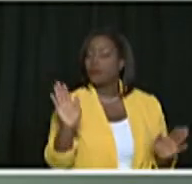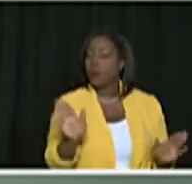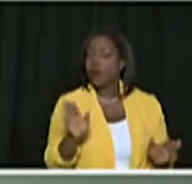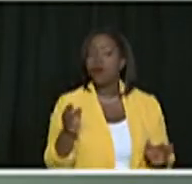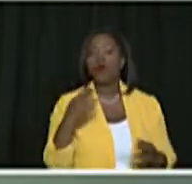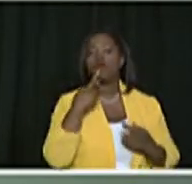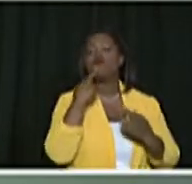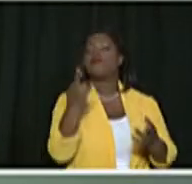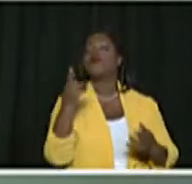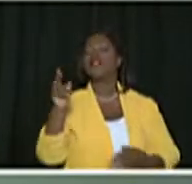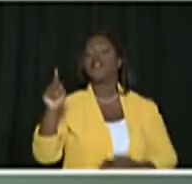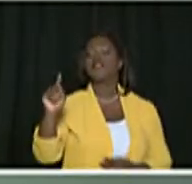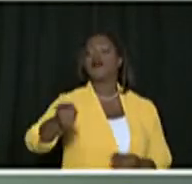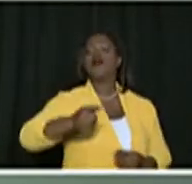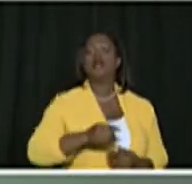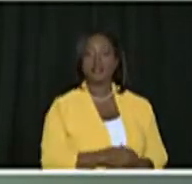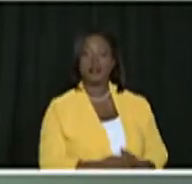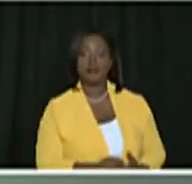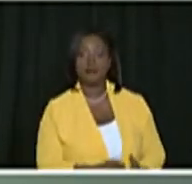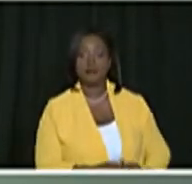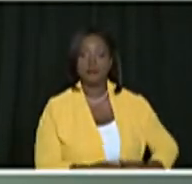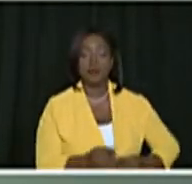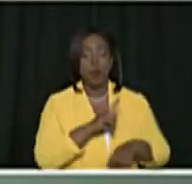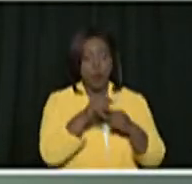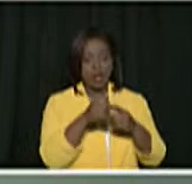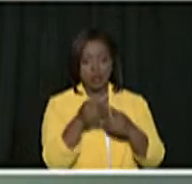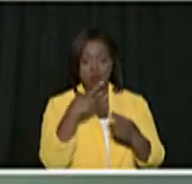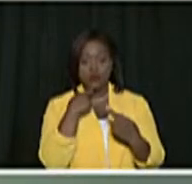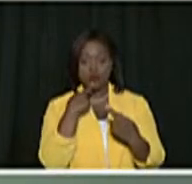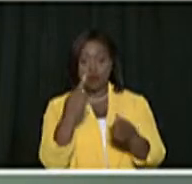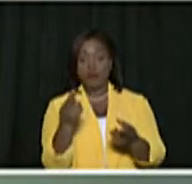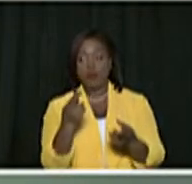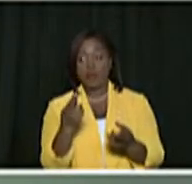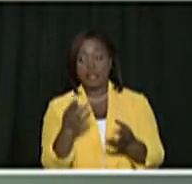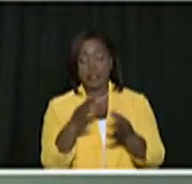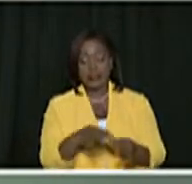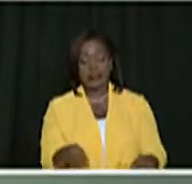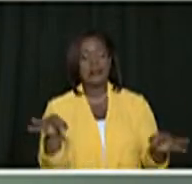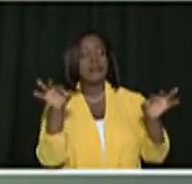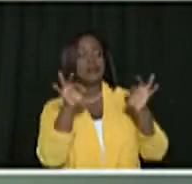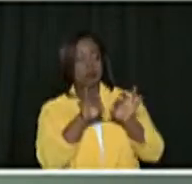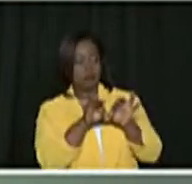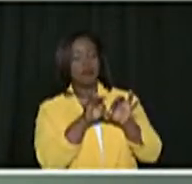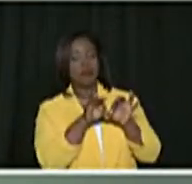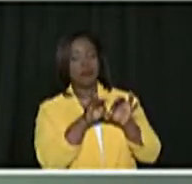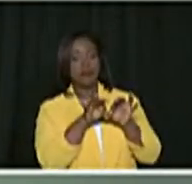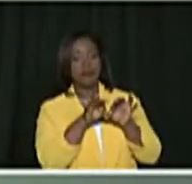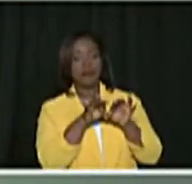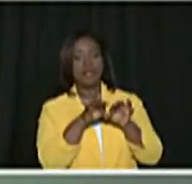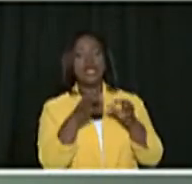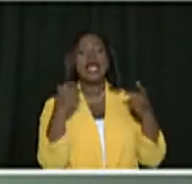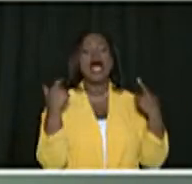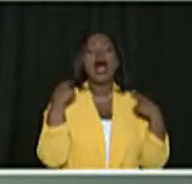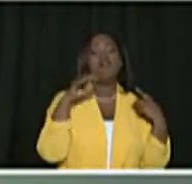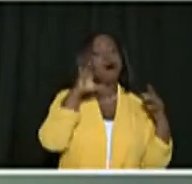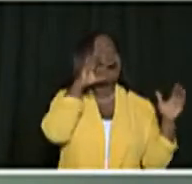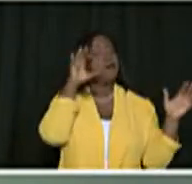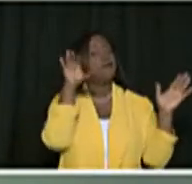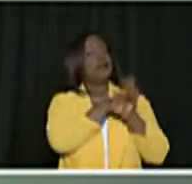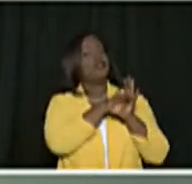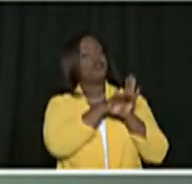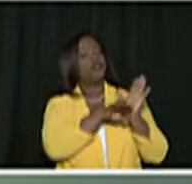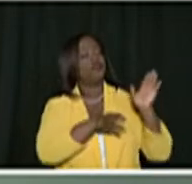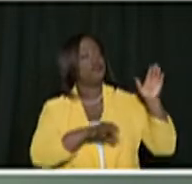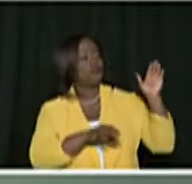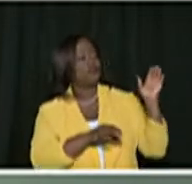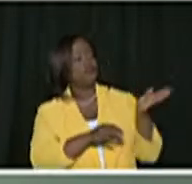Now, when you're reporting it, it's important that you do some things. You need to have a photograph of your child, hopefully one